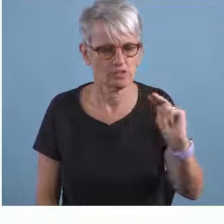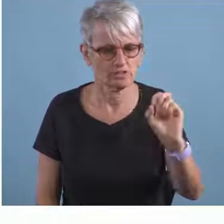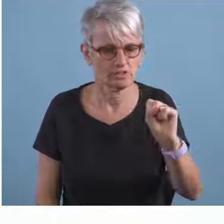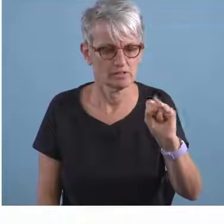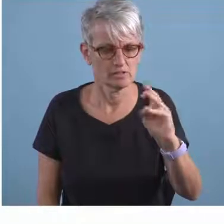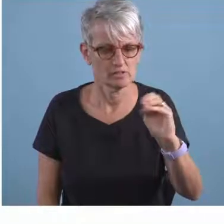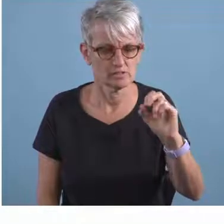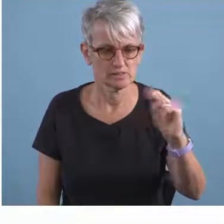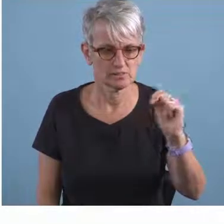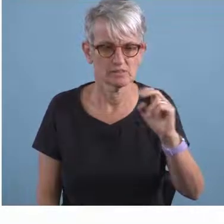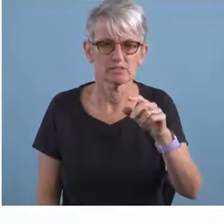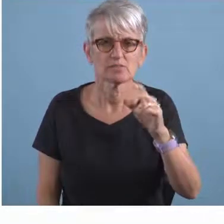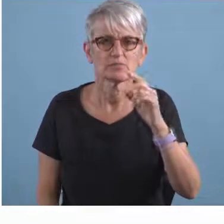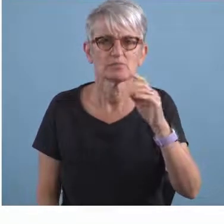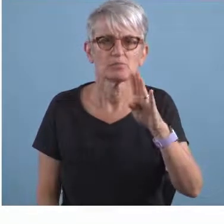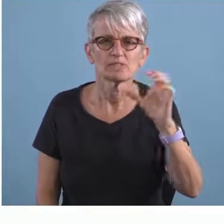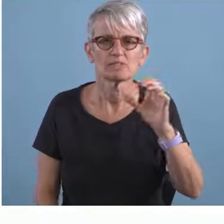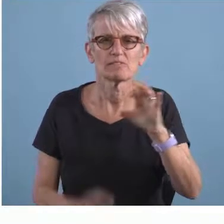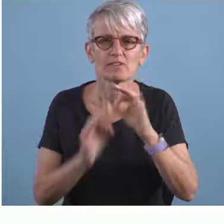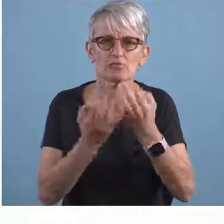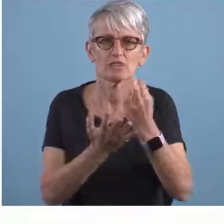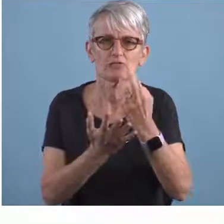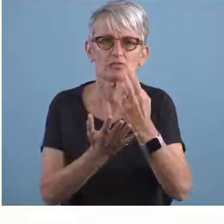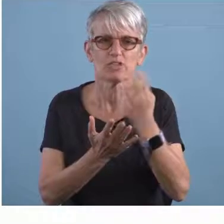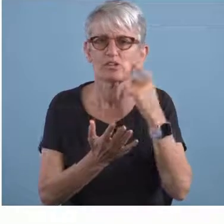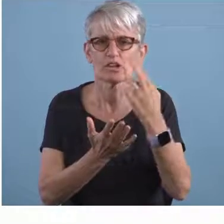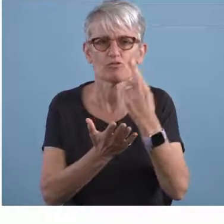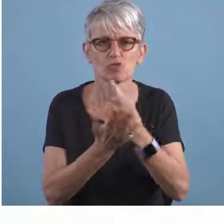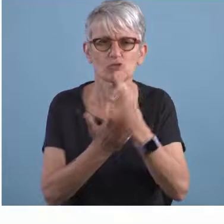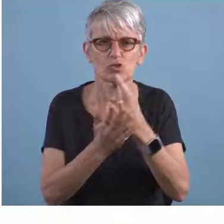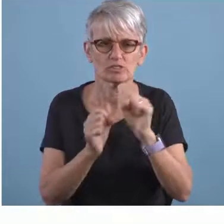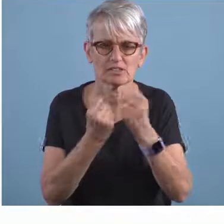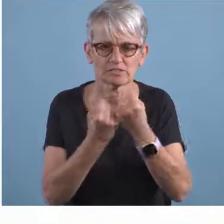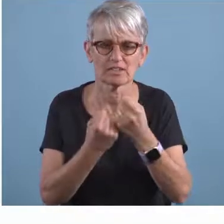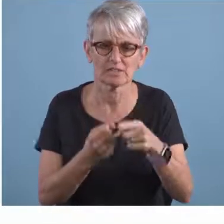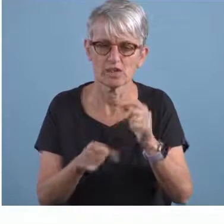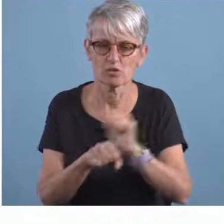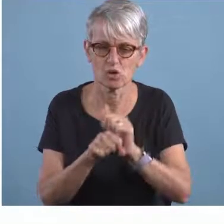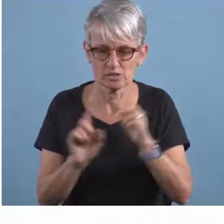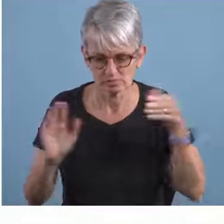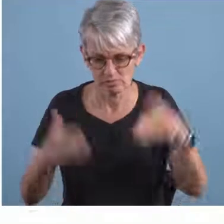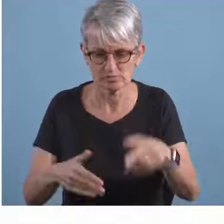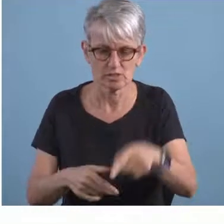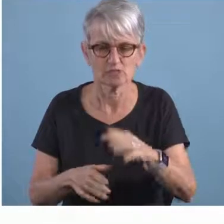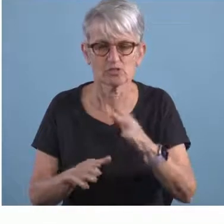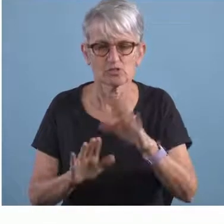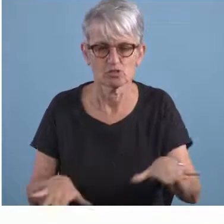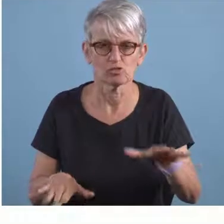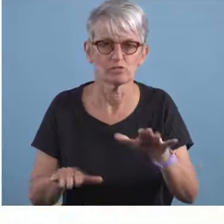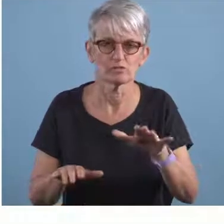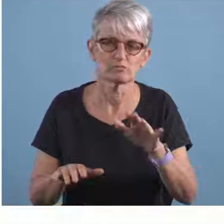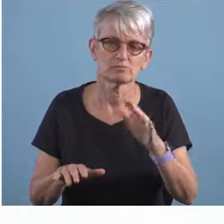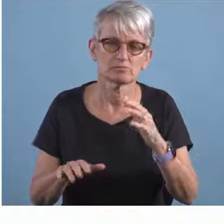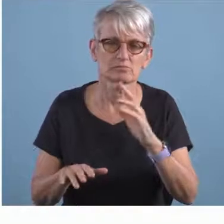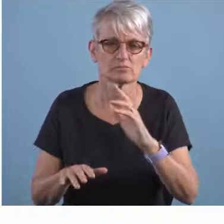BC Family Hearing Resource Society. They work specifically with children who are deaf and hard of hearing, birth through,